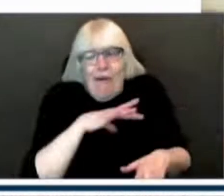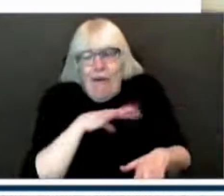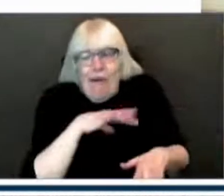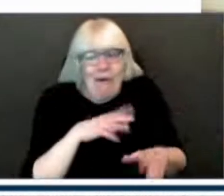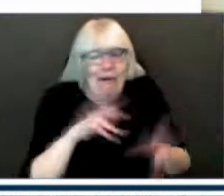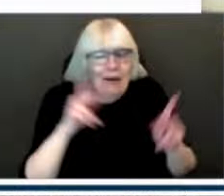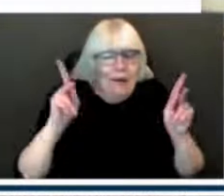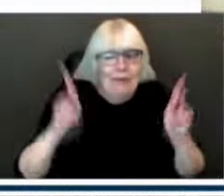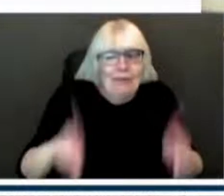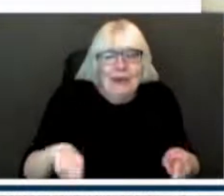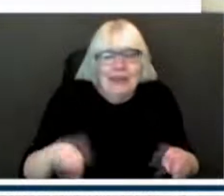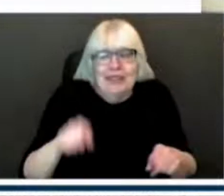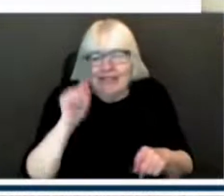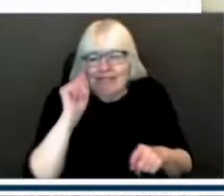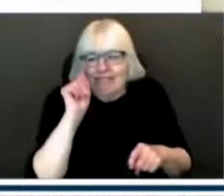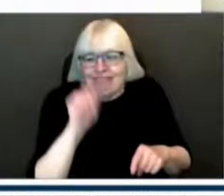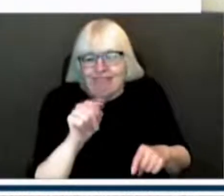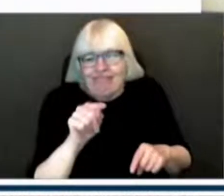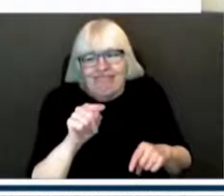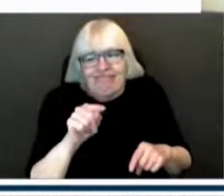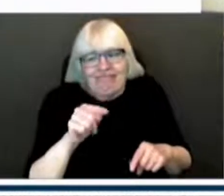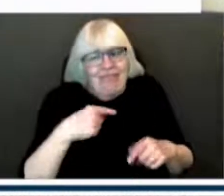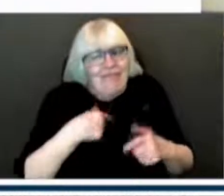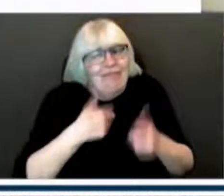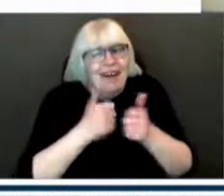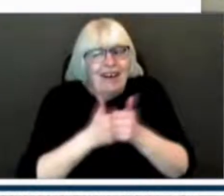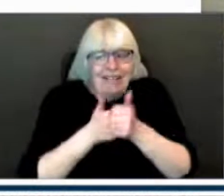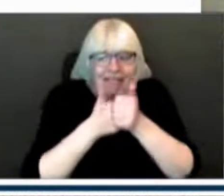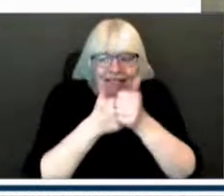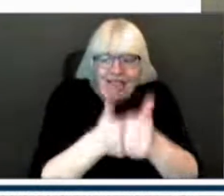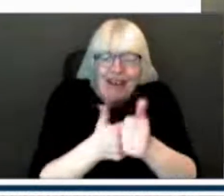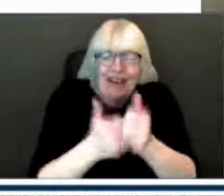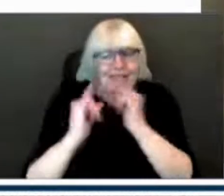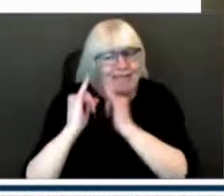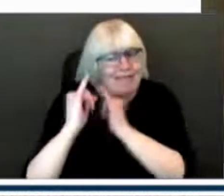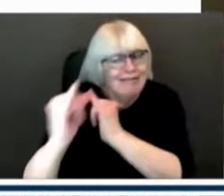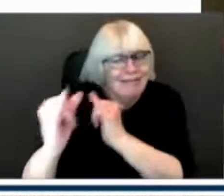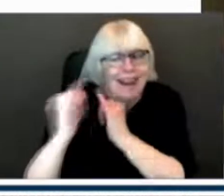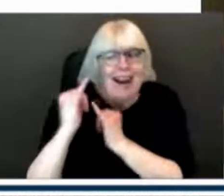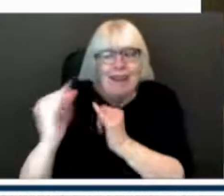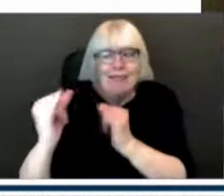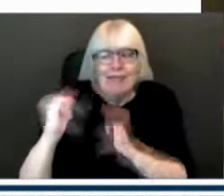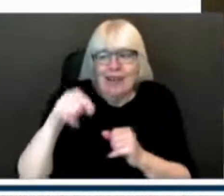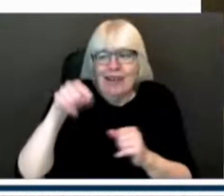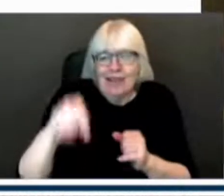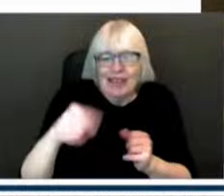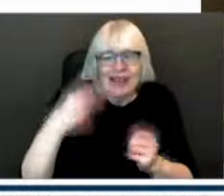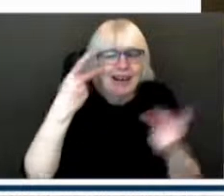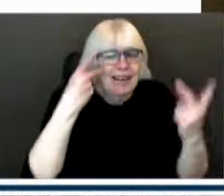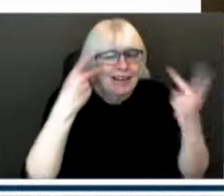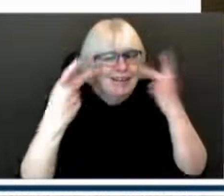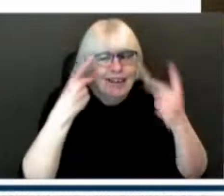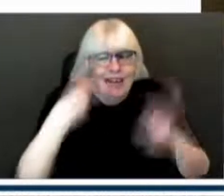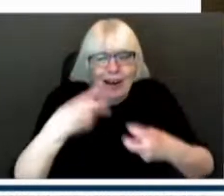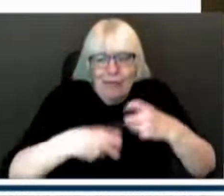do is everything I see in you.